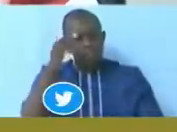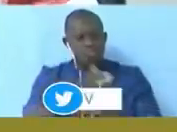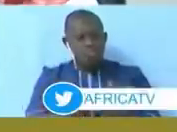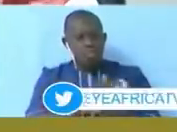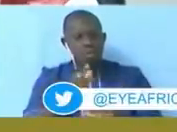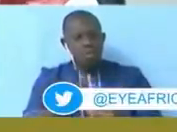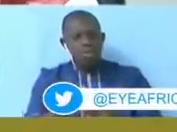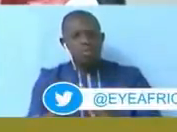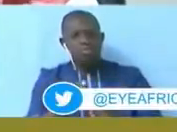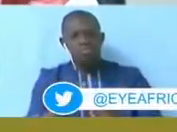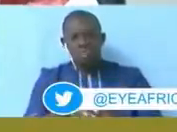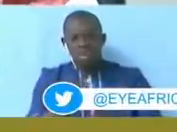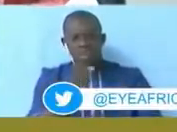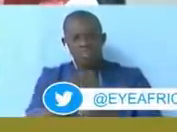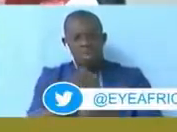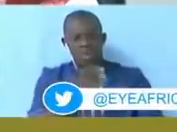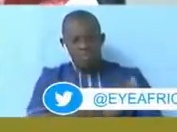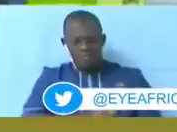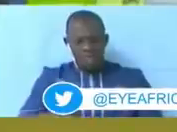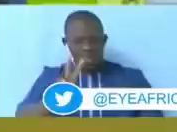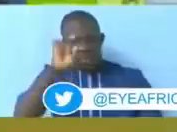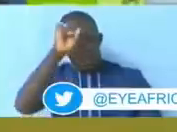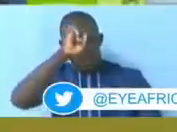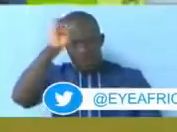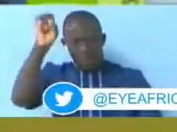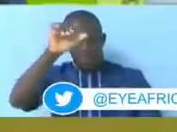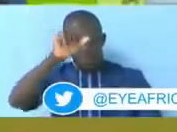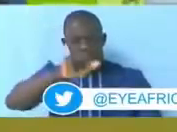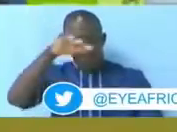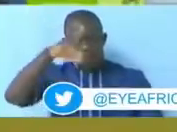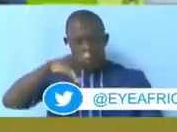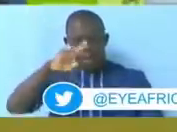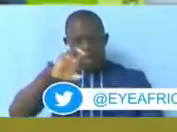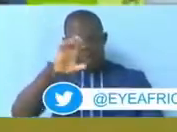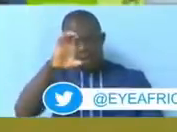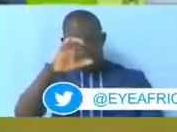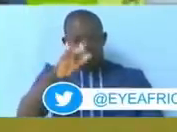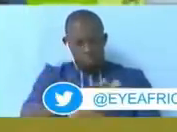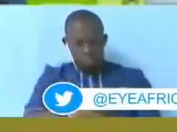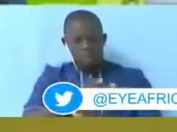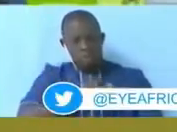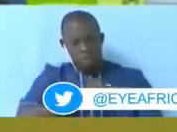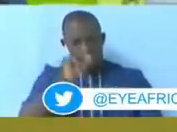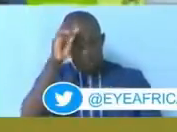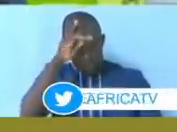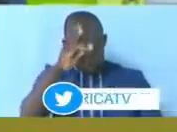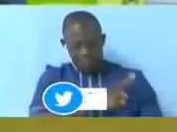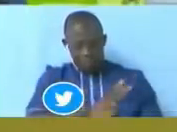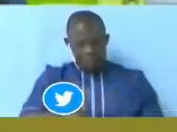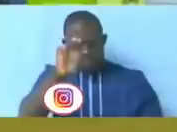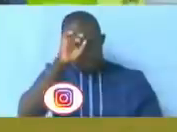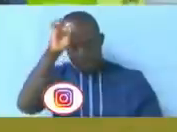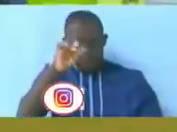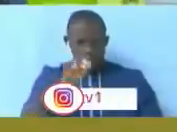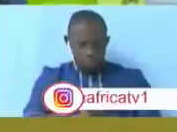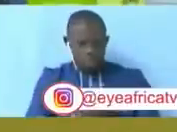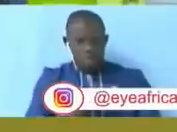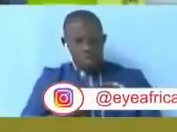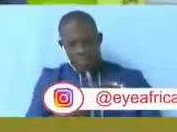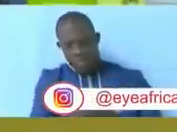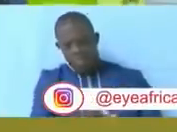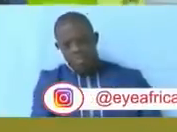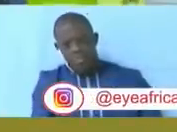And ngamira wati soto ndafang ye palaso di ala me yalong ko lem APRC patio nyina president